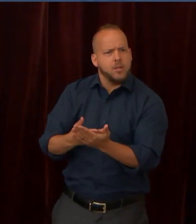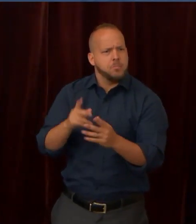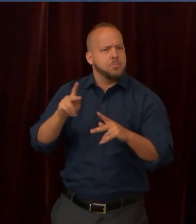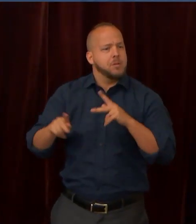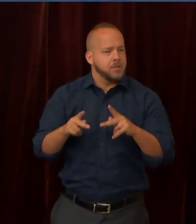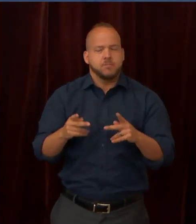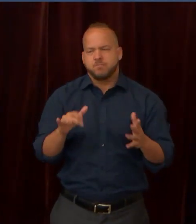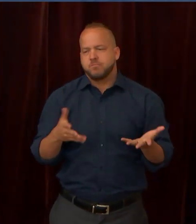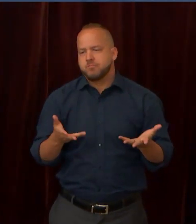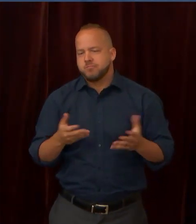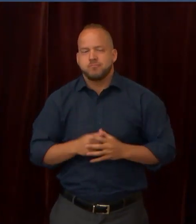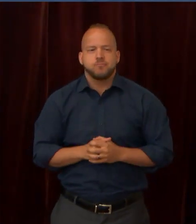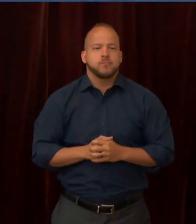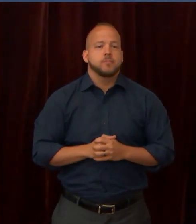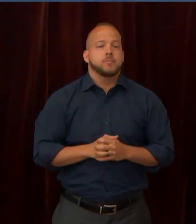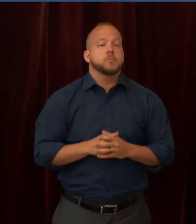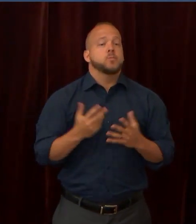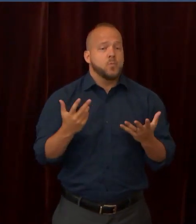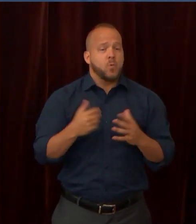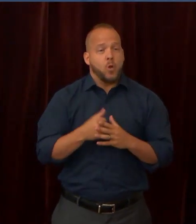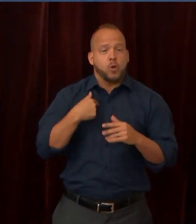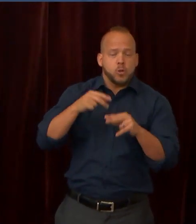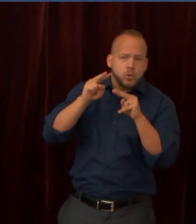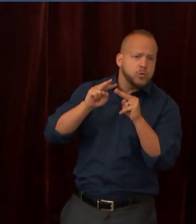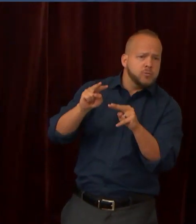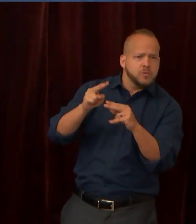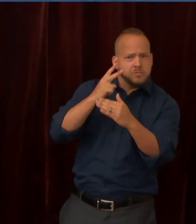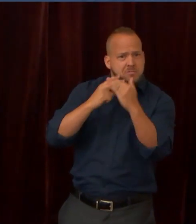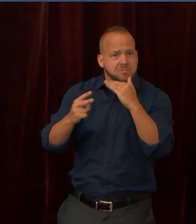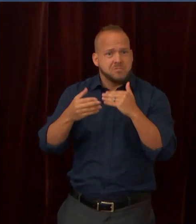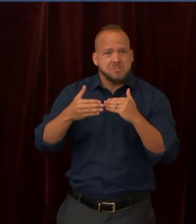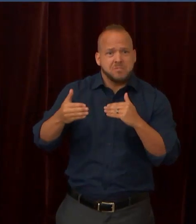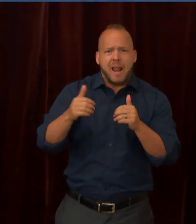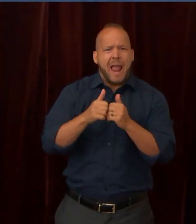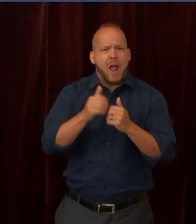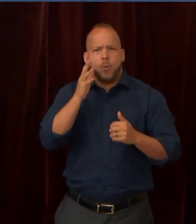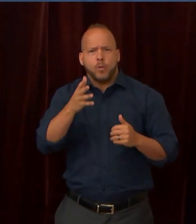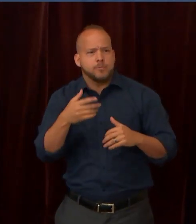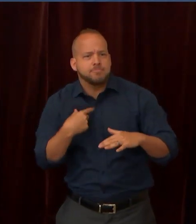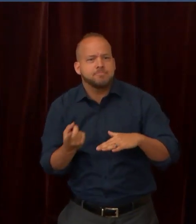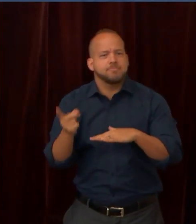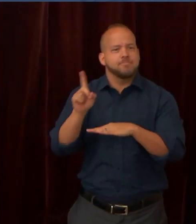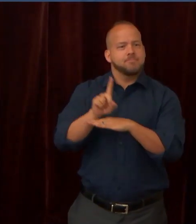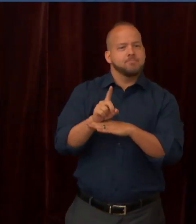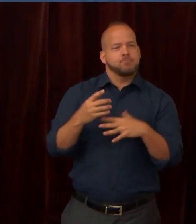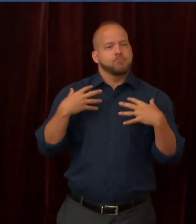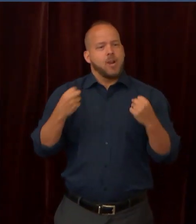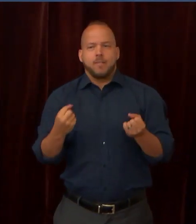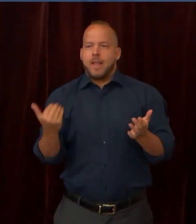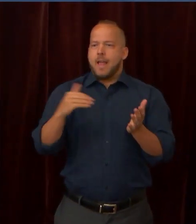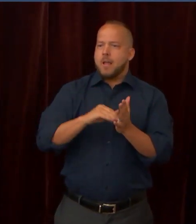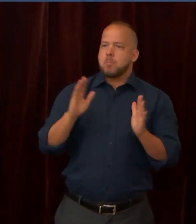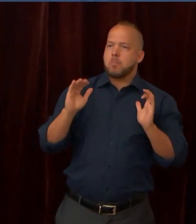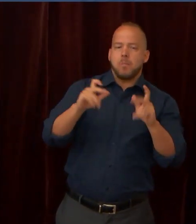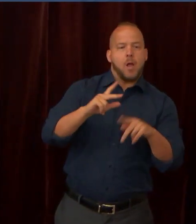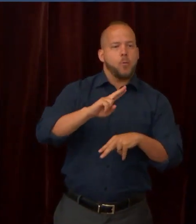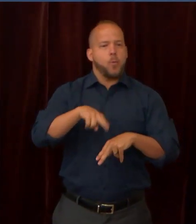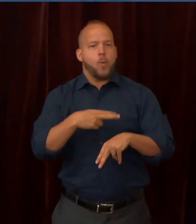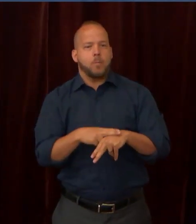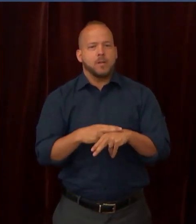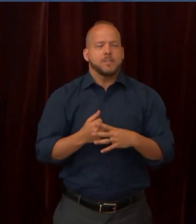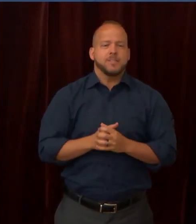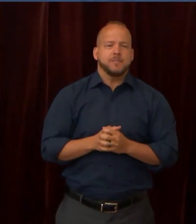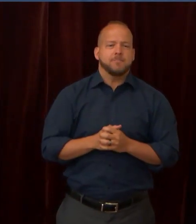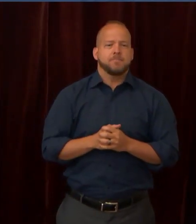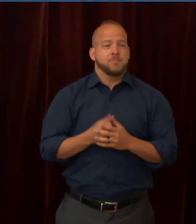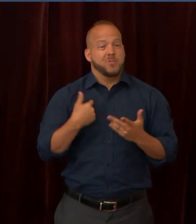emerge from this crisis in a way that ensures a new, better reality for everybody, because normal was